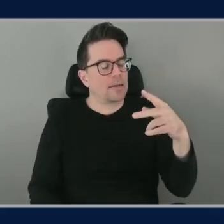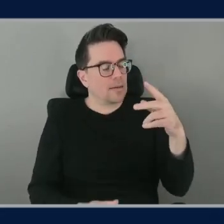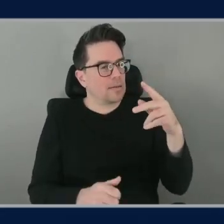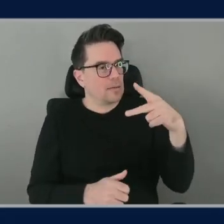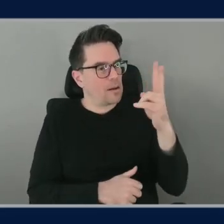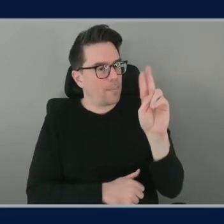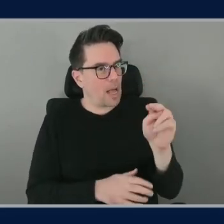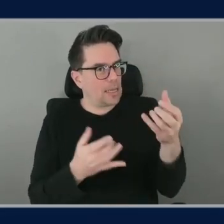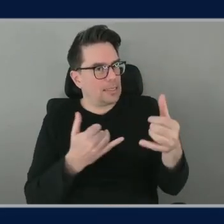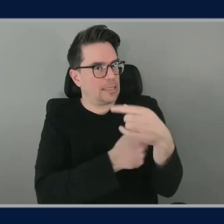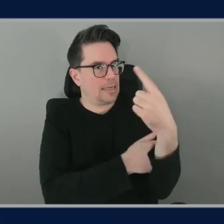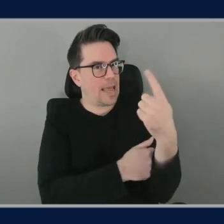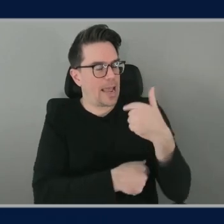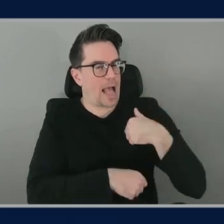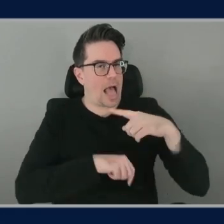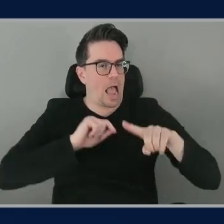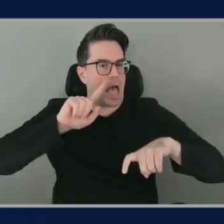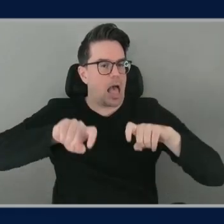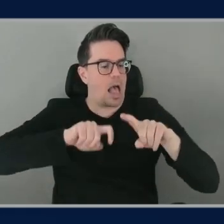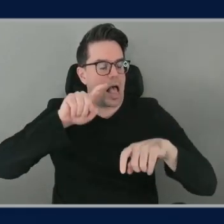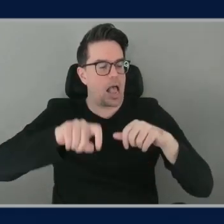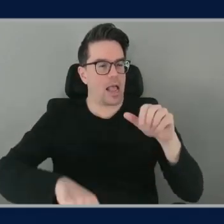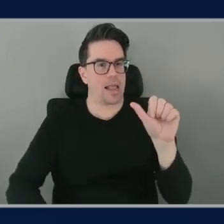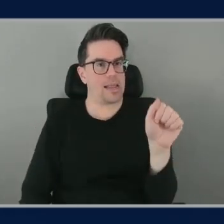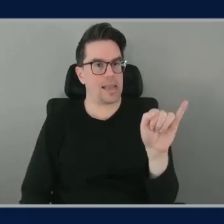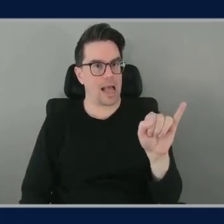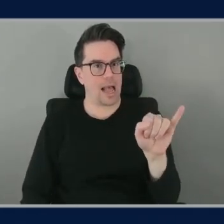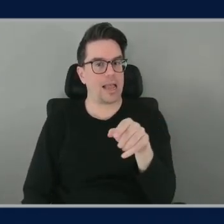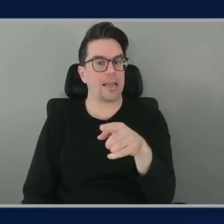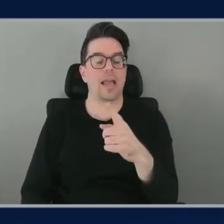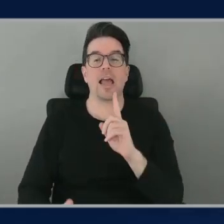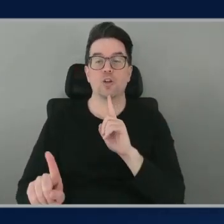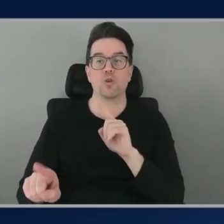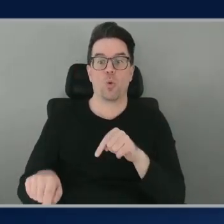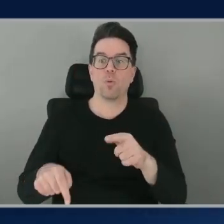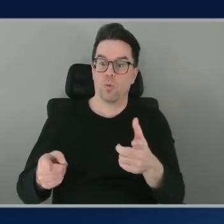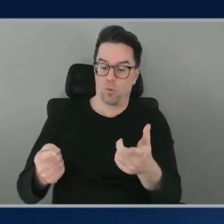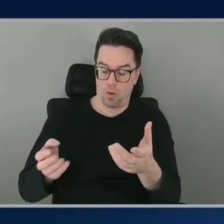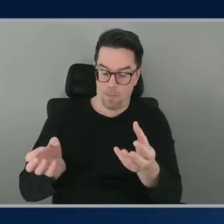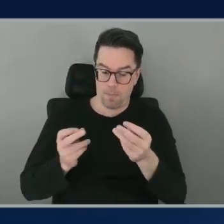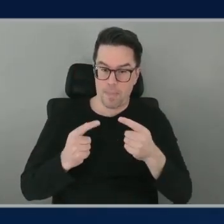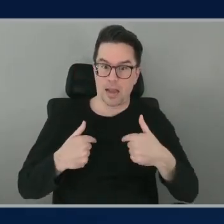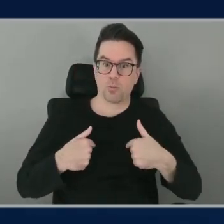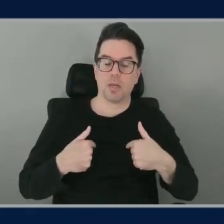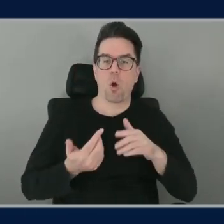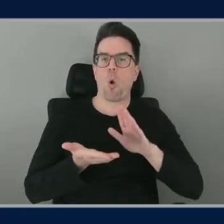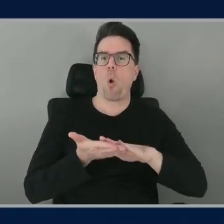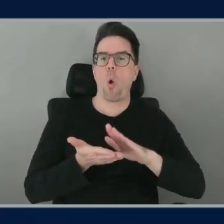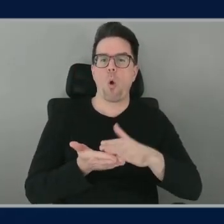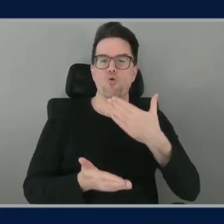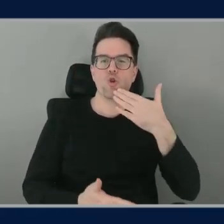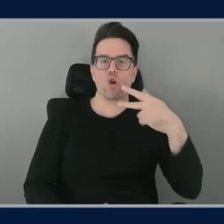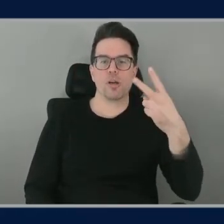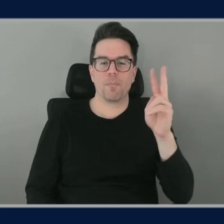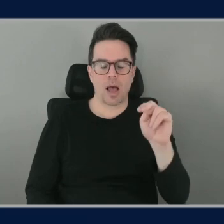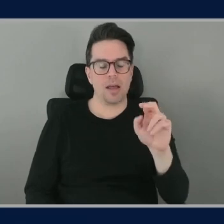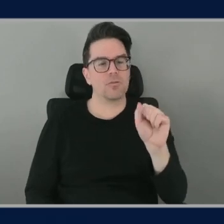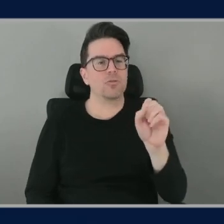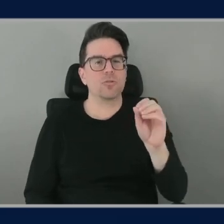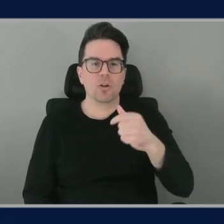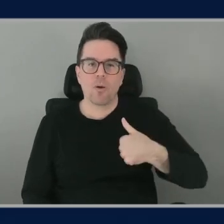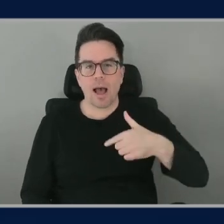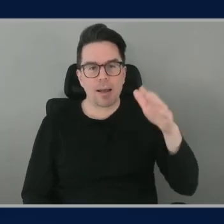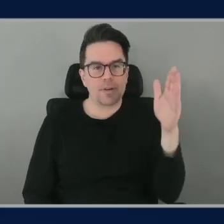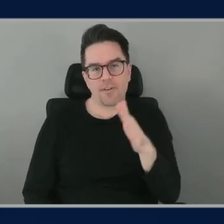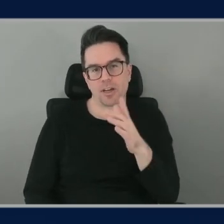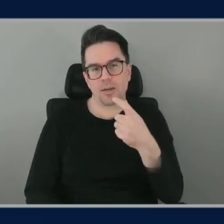soon in my puns. Yeah, it's funny you mentioned AI and replacement. There's been an ongoing effort for going on 8 of my 9